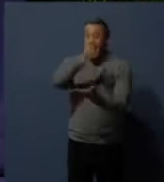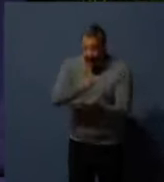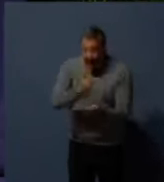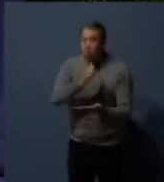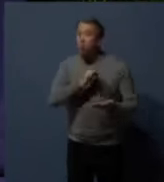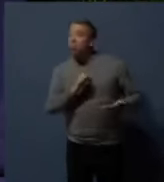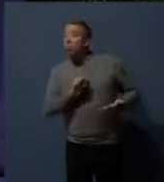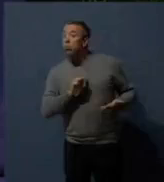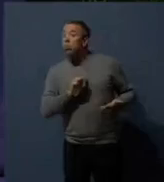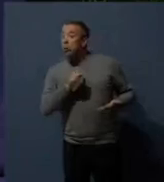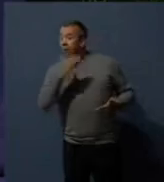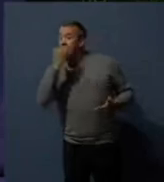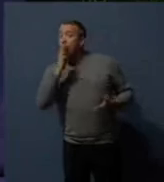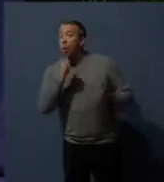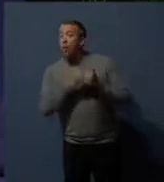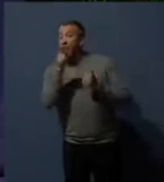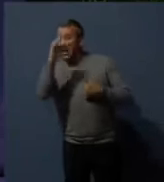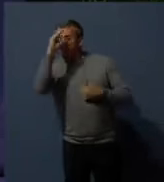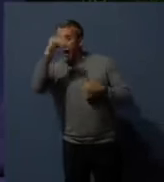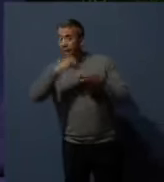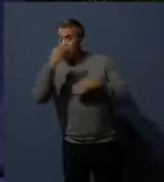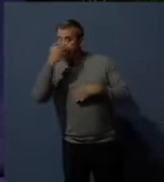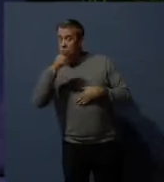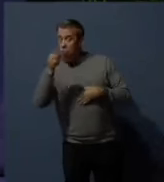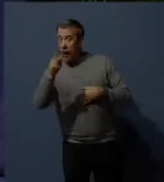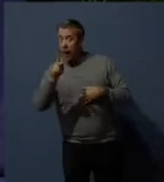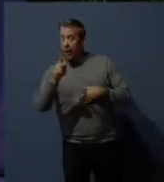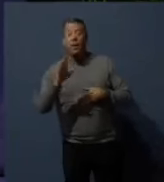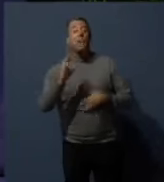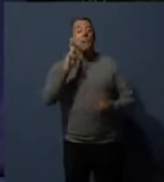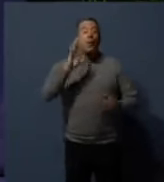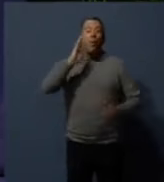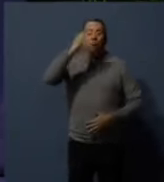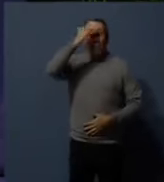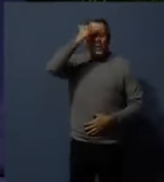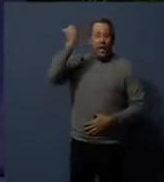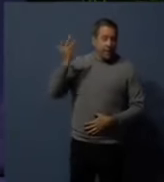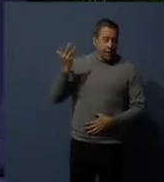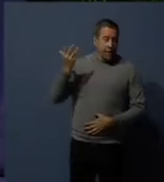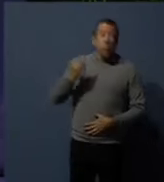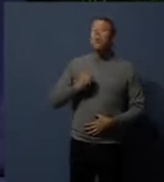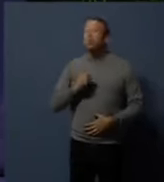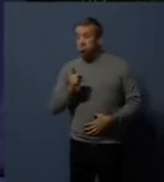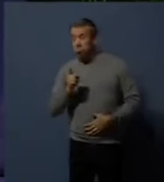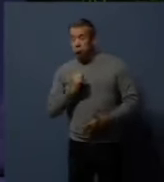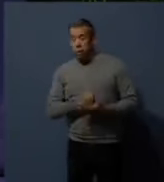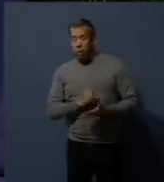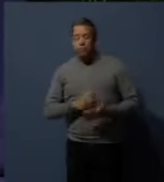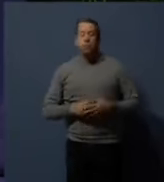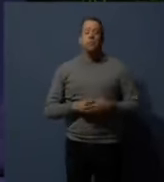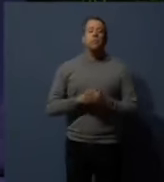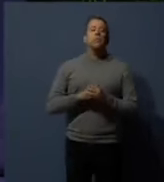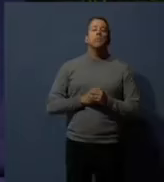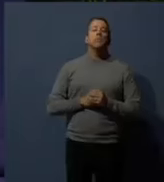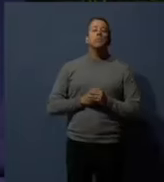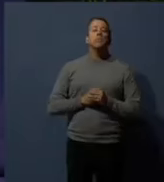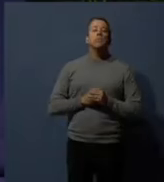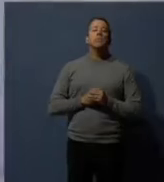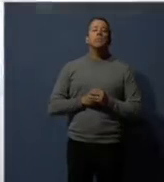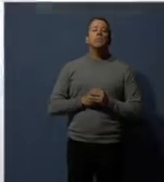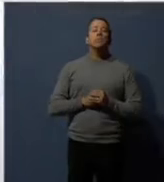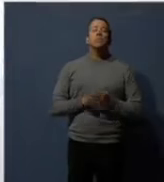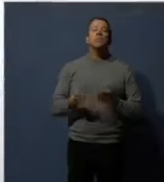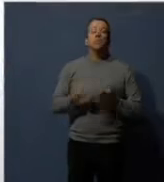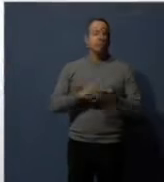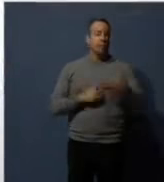to the service. Because as I said, they're gonna forget. They're gonna forget, all right? Now, a couple other things. So here's the five